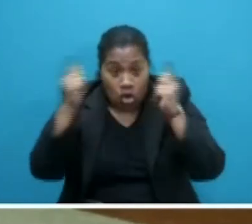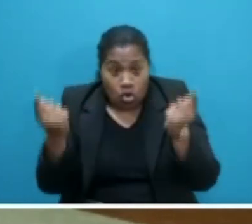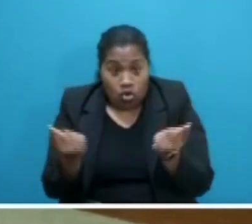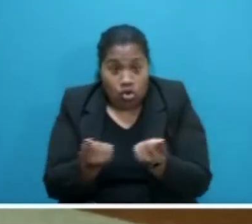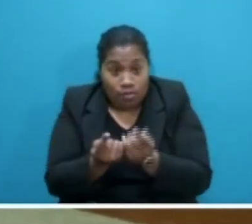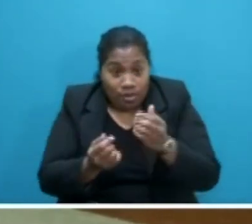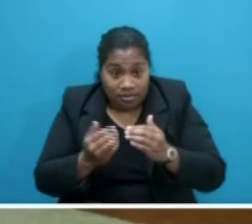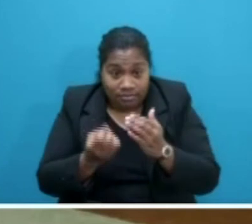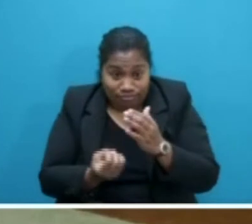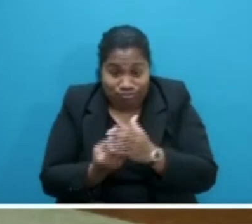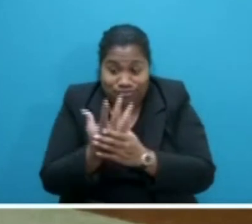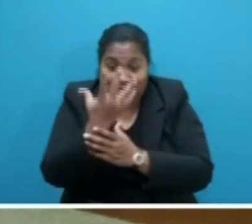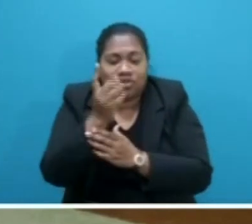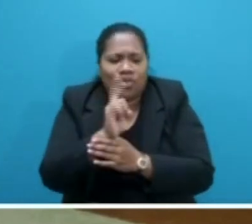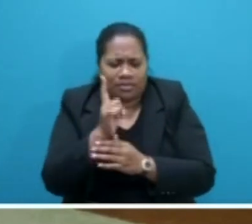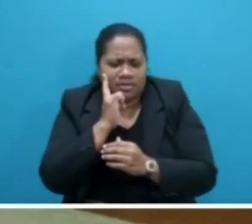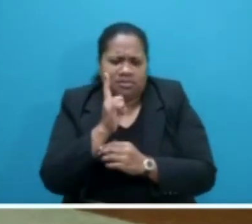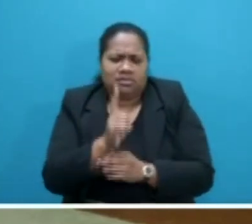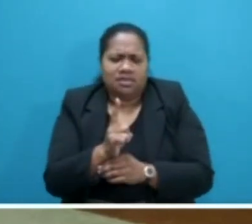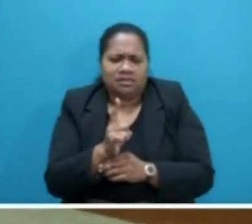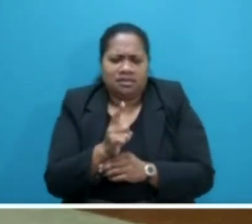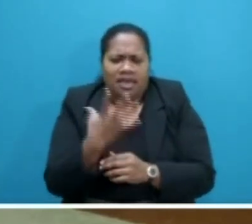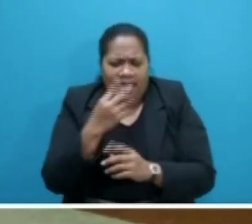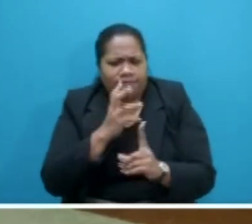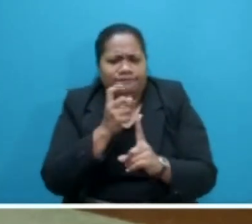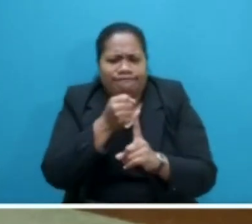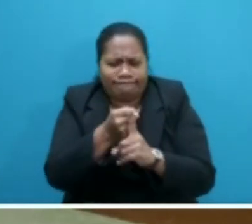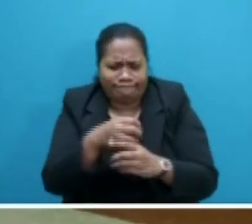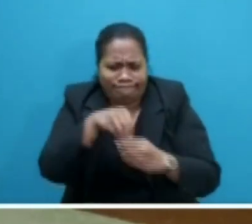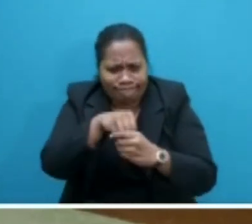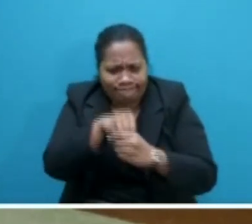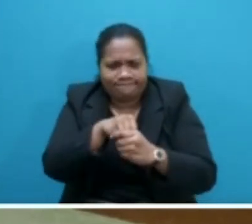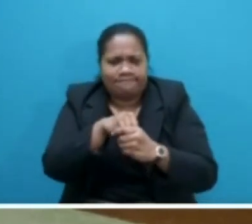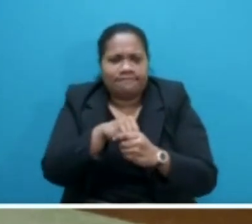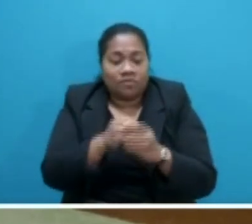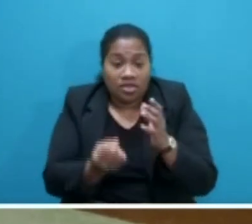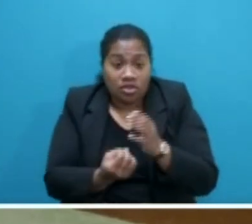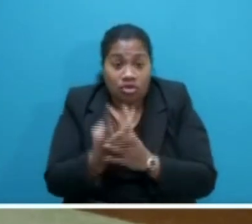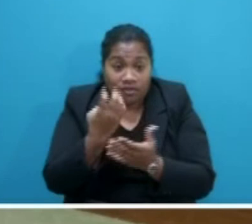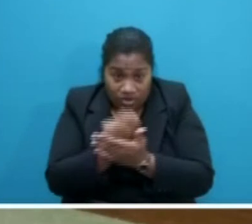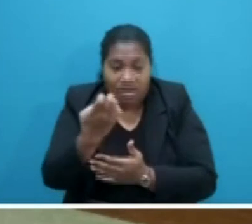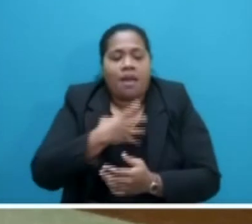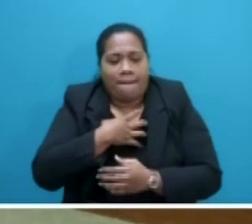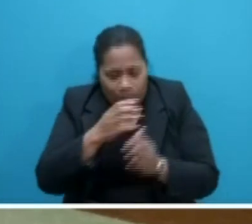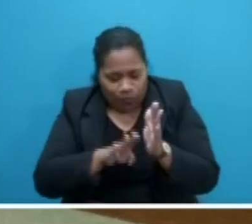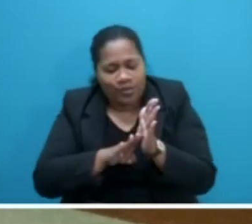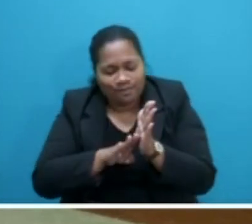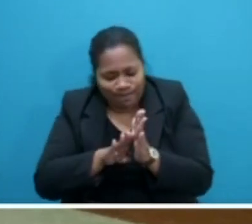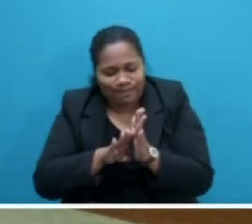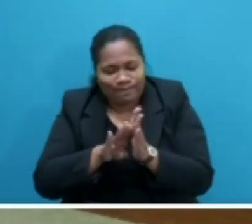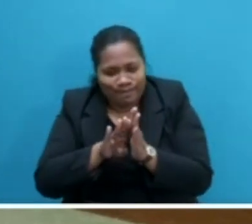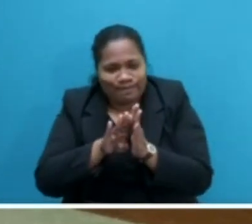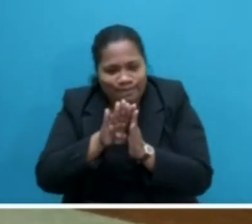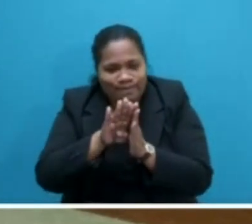feel the impacts. But the growth of our economy is projected to remain resilient. We're going to keep expanding. We're going to